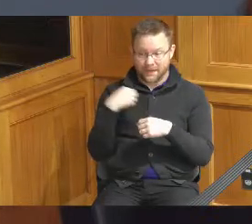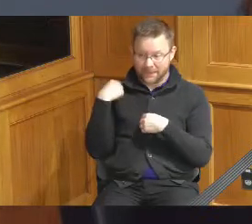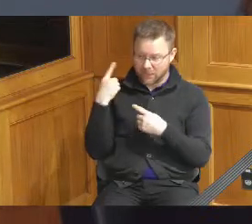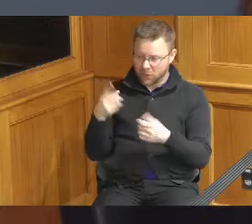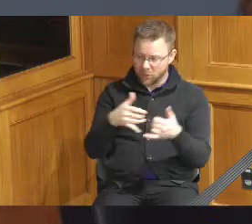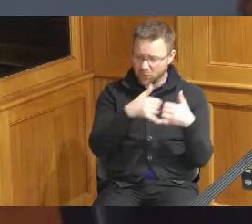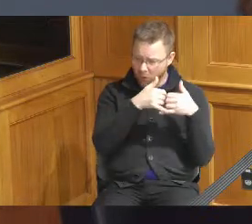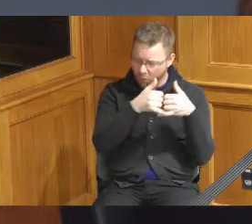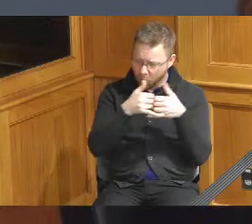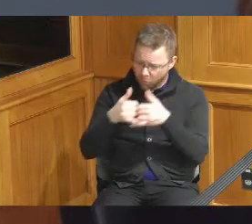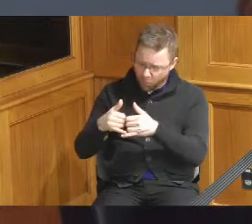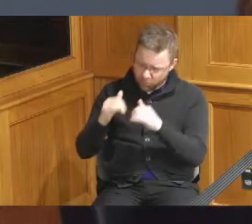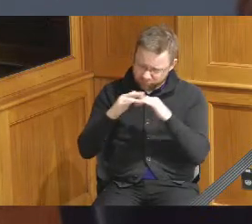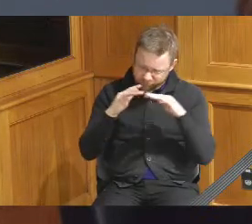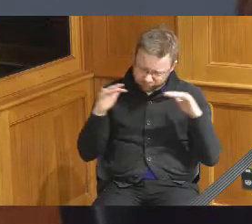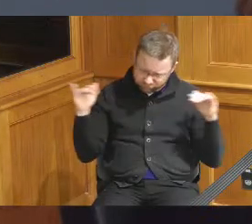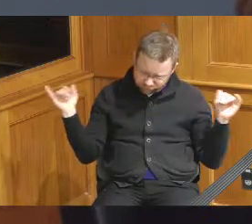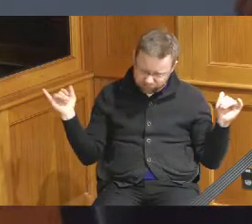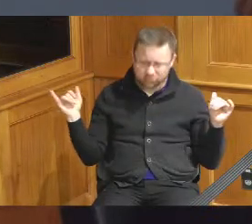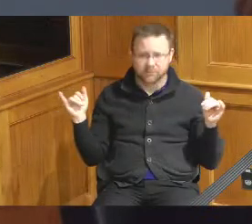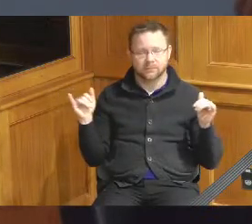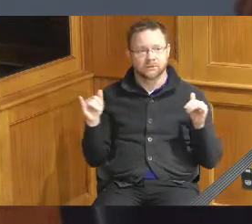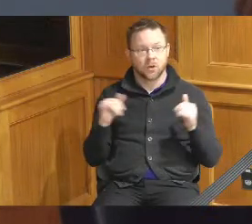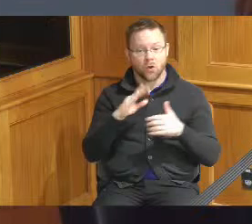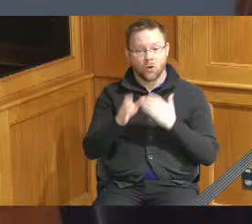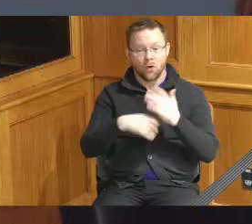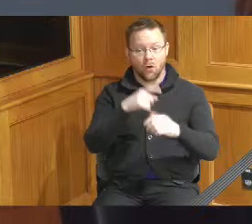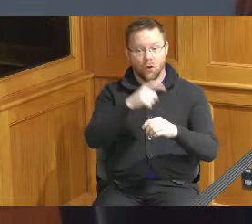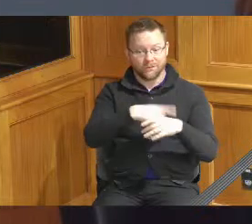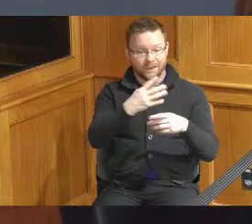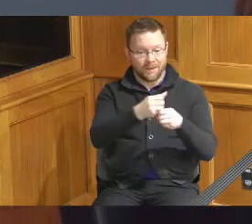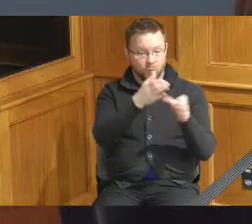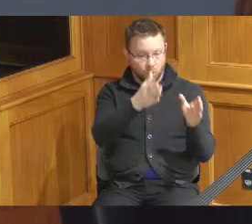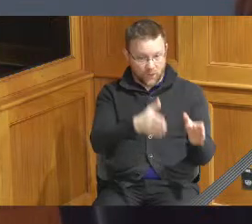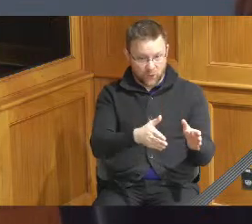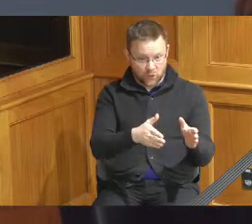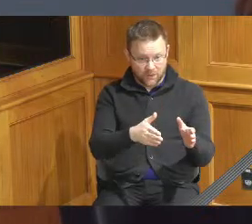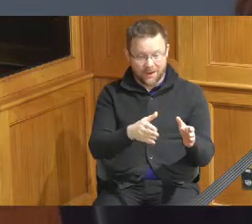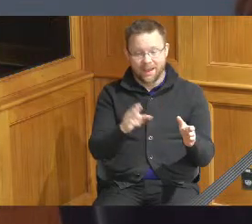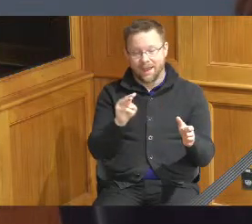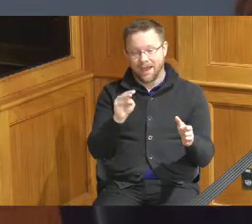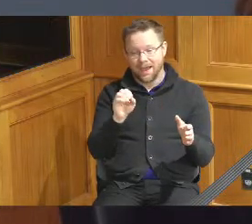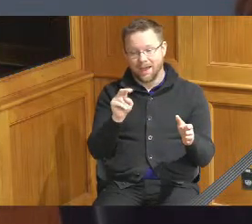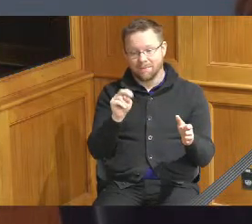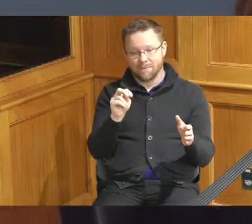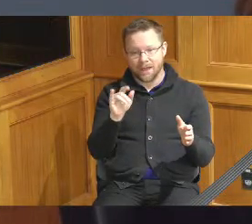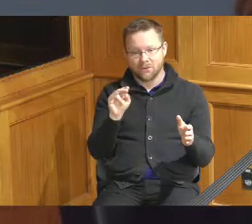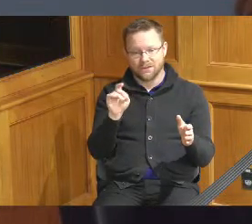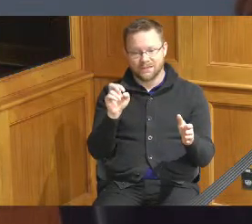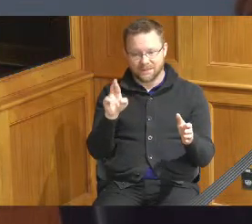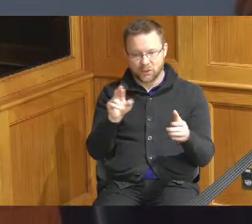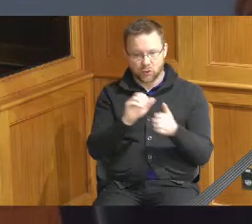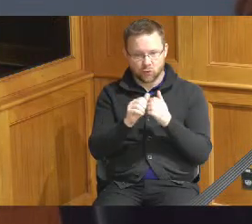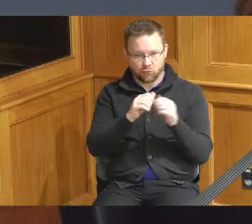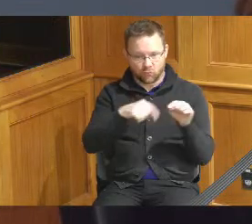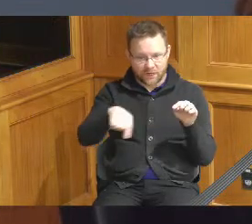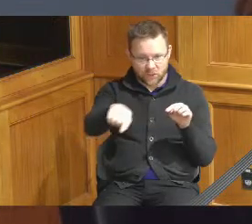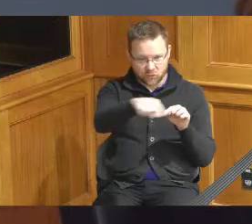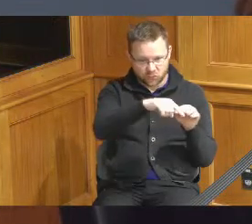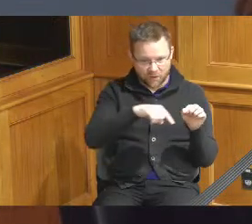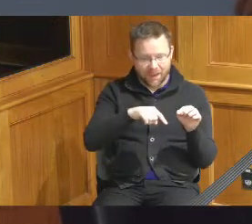and accomplishments include all-time winner at Mountaineer Racetrack,